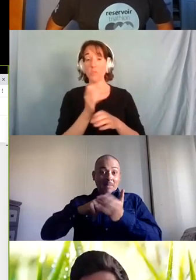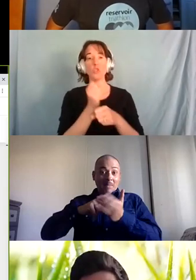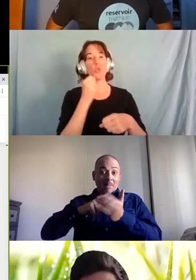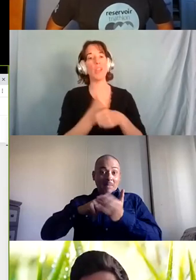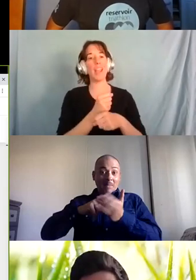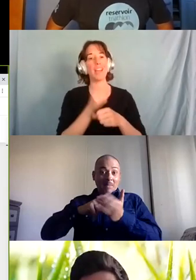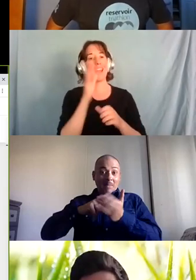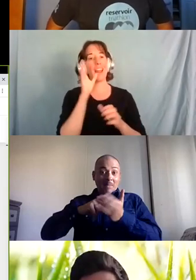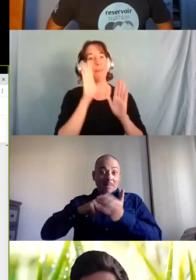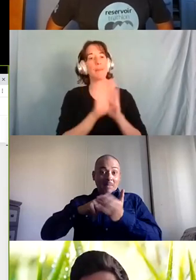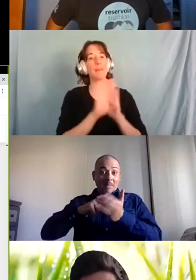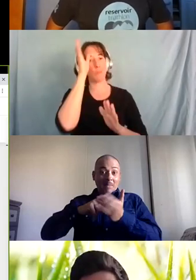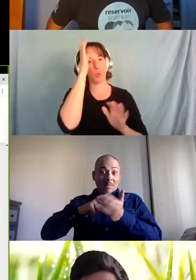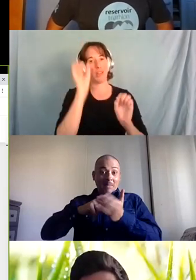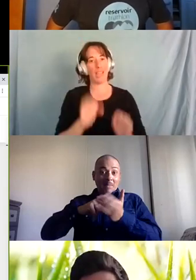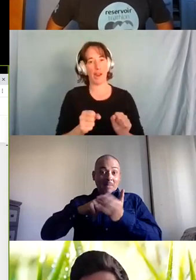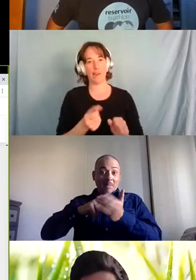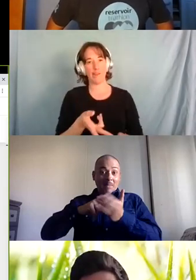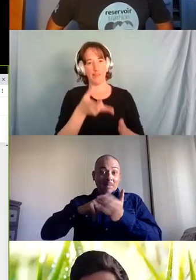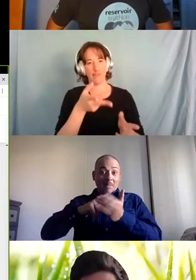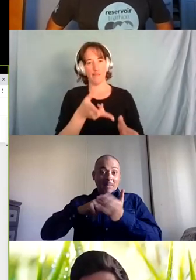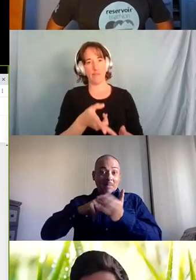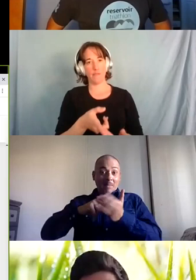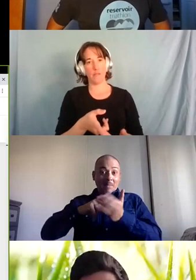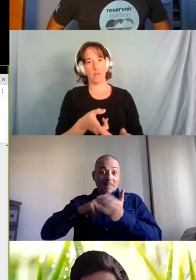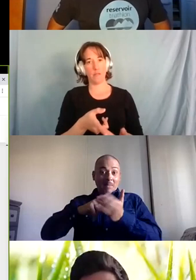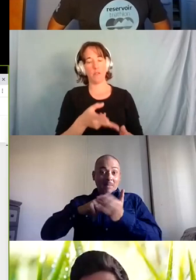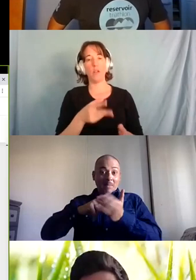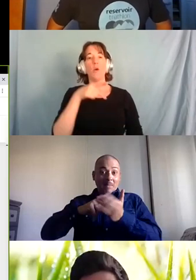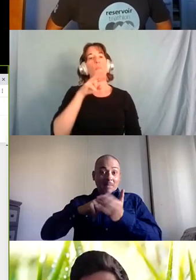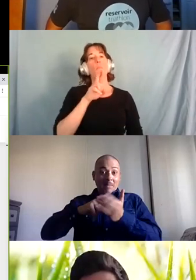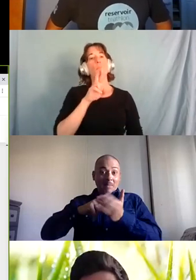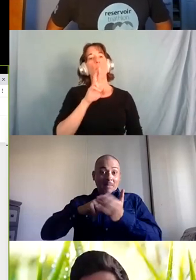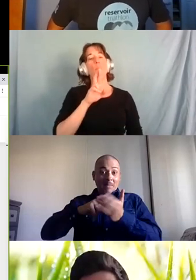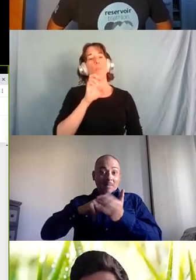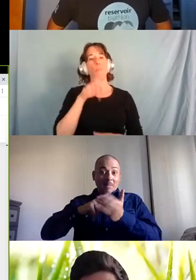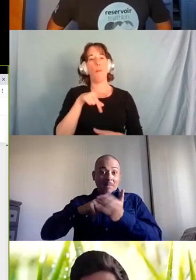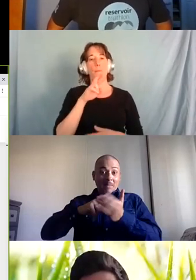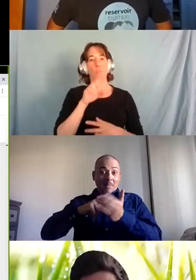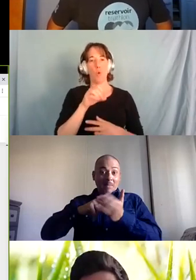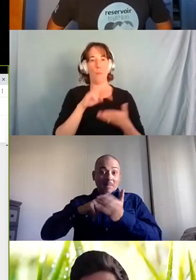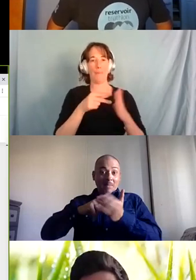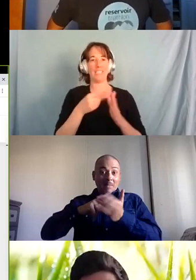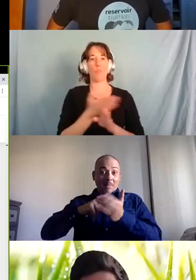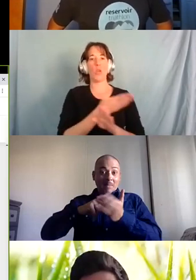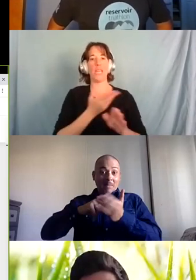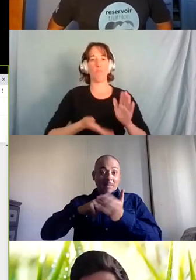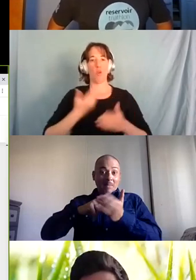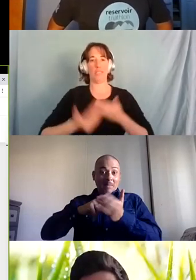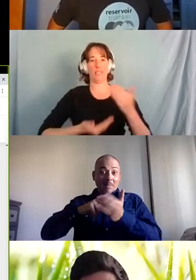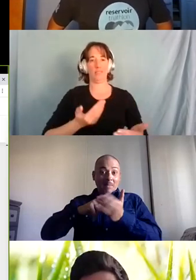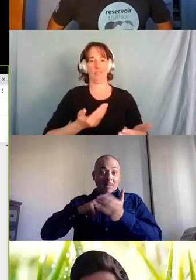can process. Prep-pro stands for pre-process, in Yeah. case no one caught up.